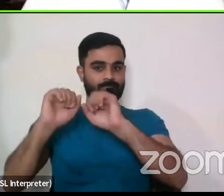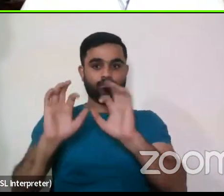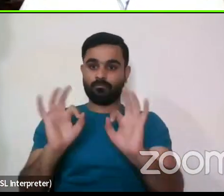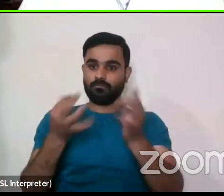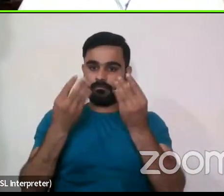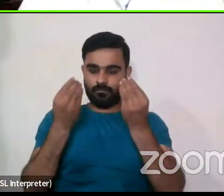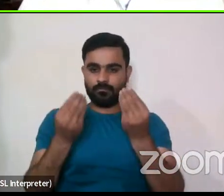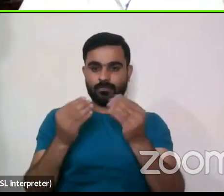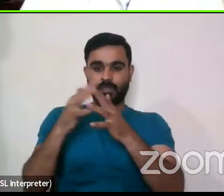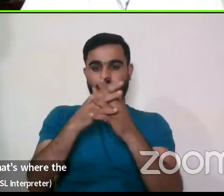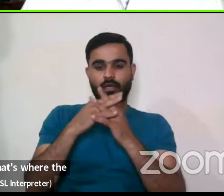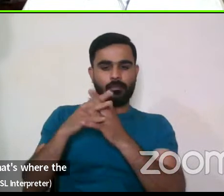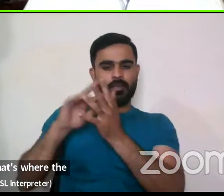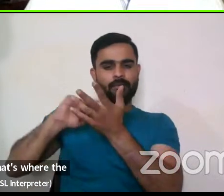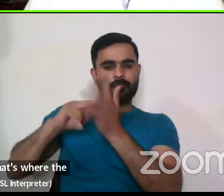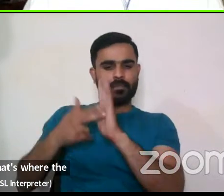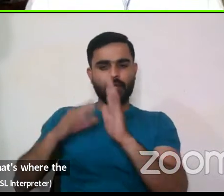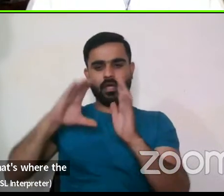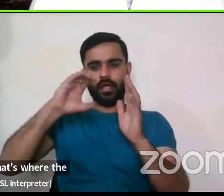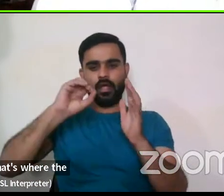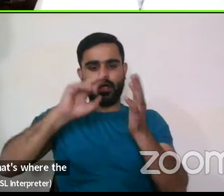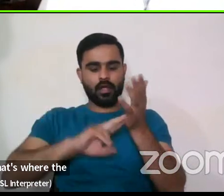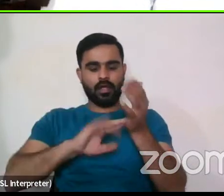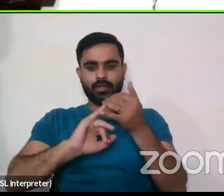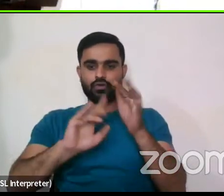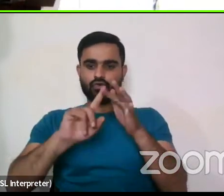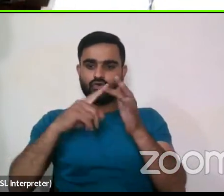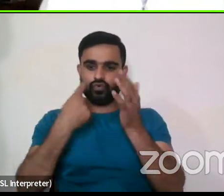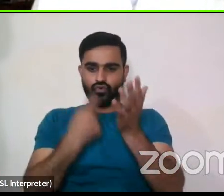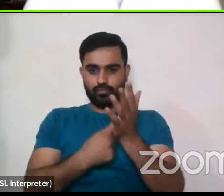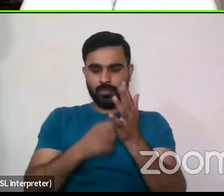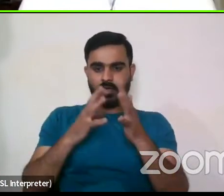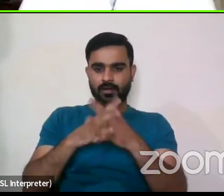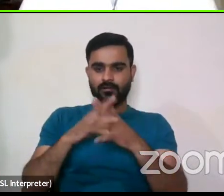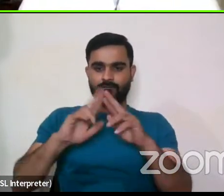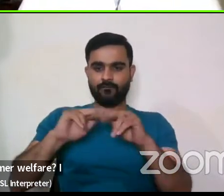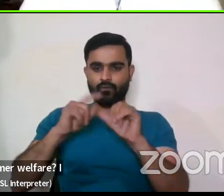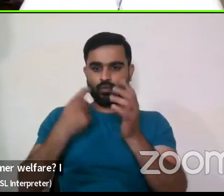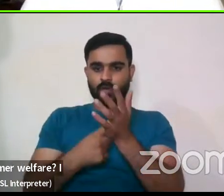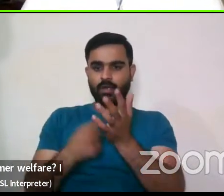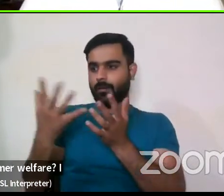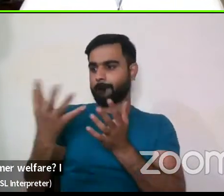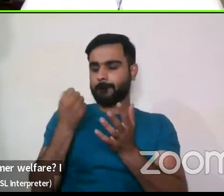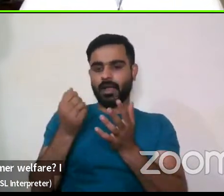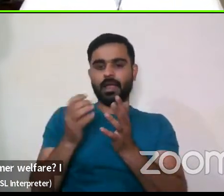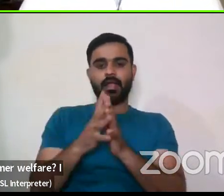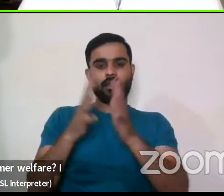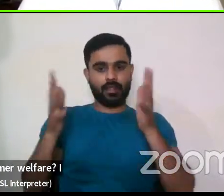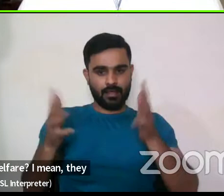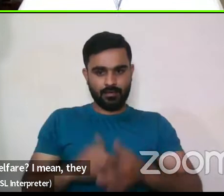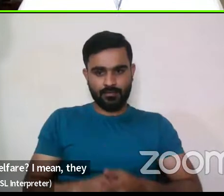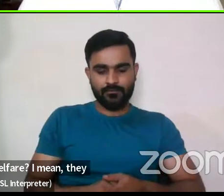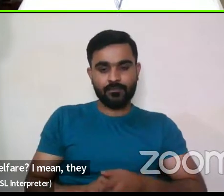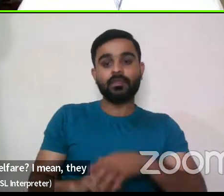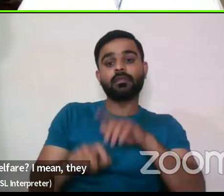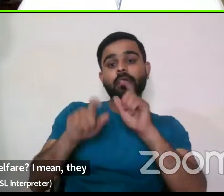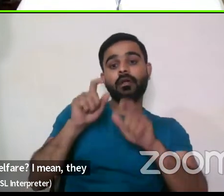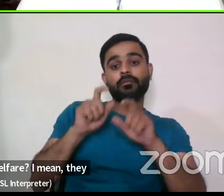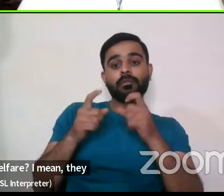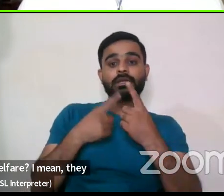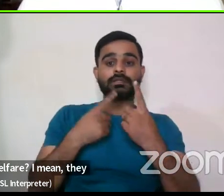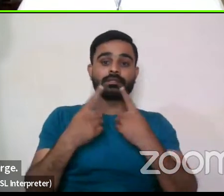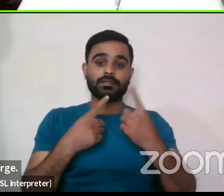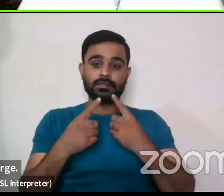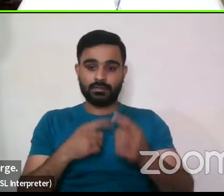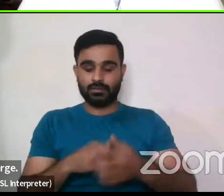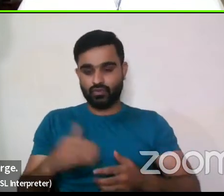What do Americans mean by consumer welfare? I mean, they're talking about by and large. And so when people talk about consumer welfare,